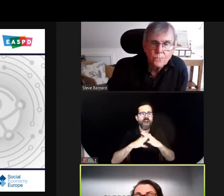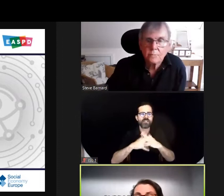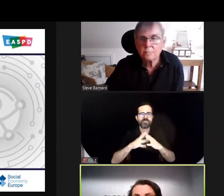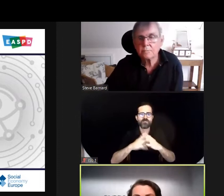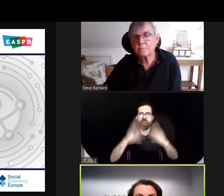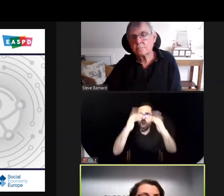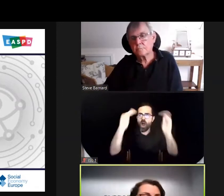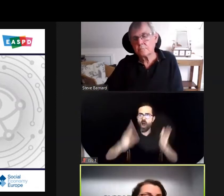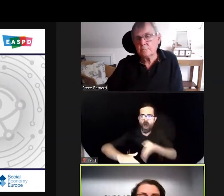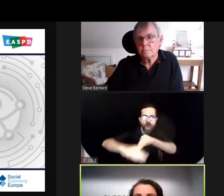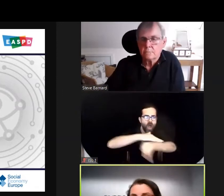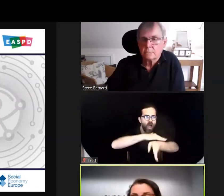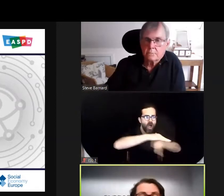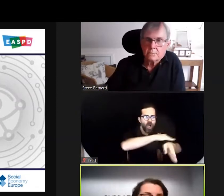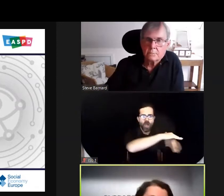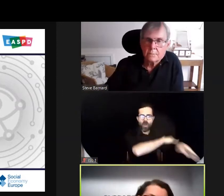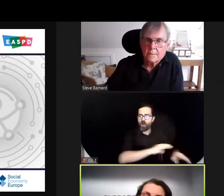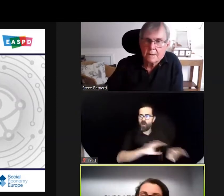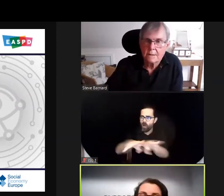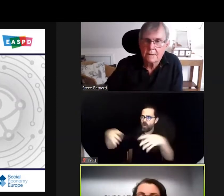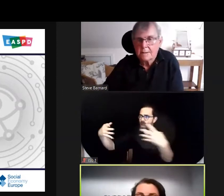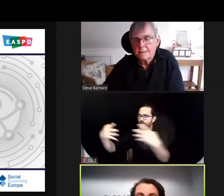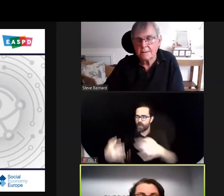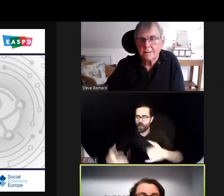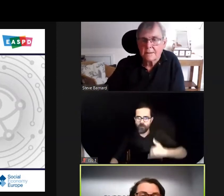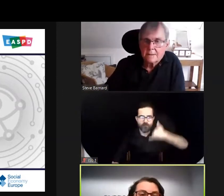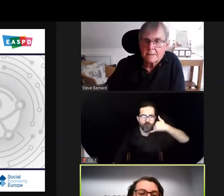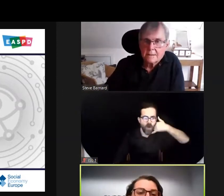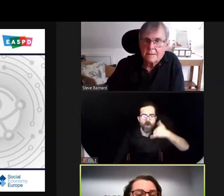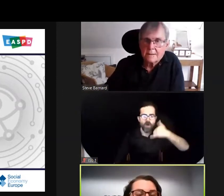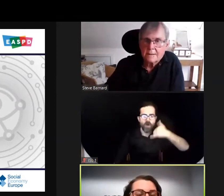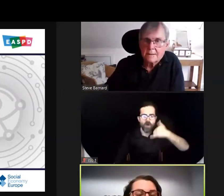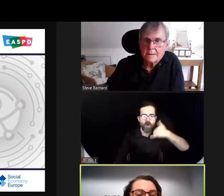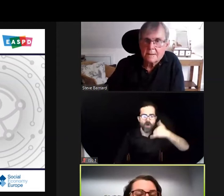to access the internet or phones or other specific technology.